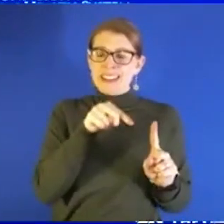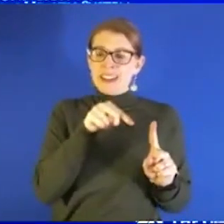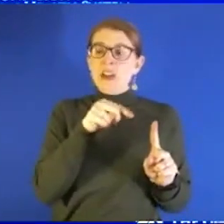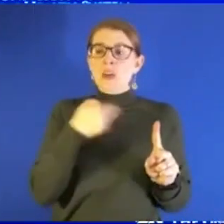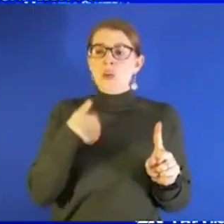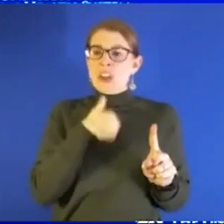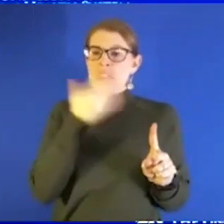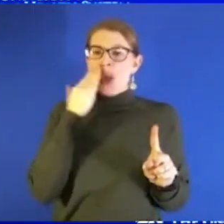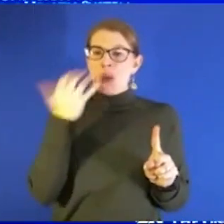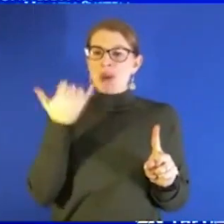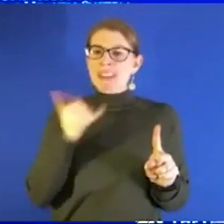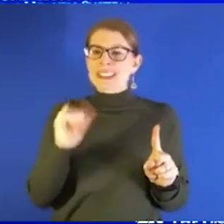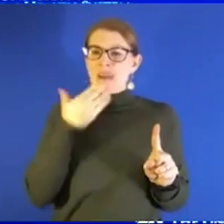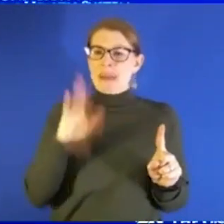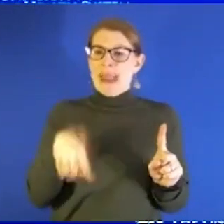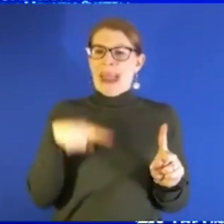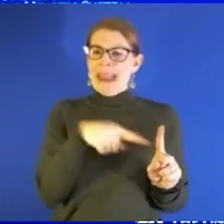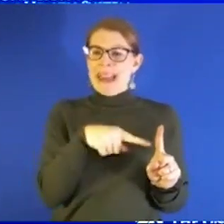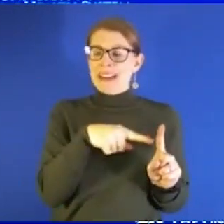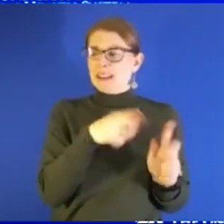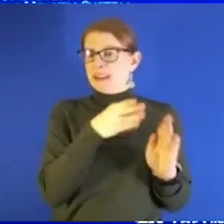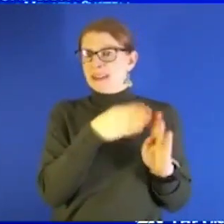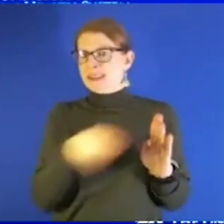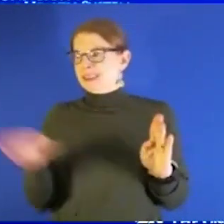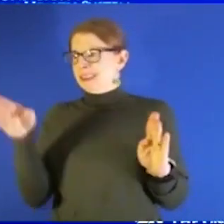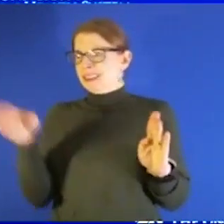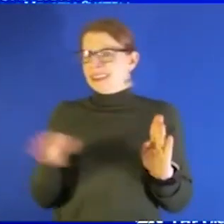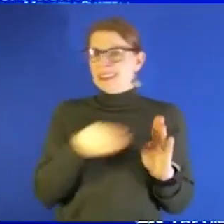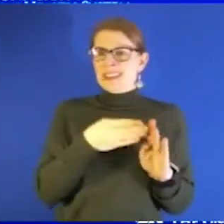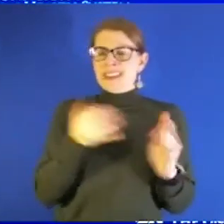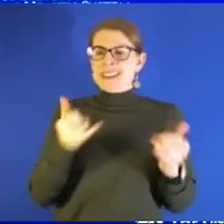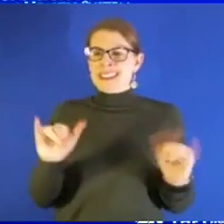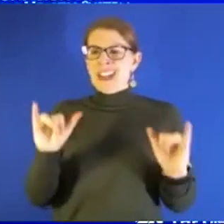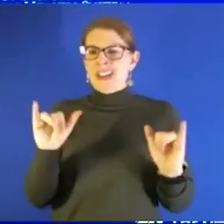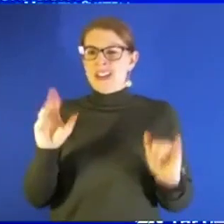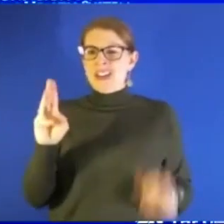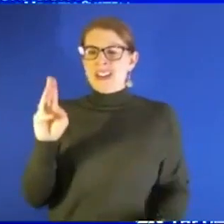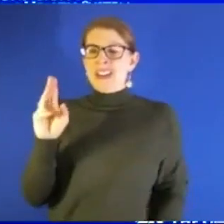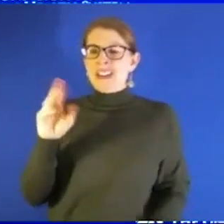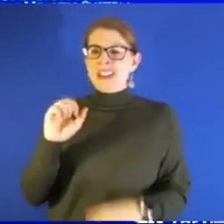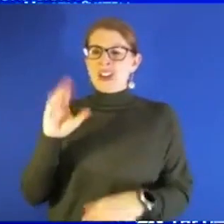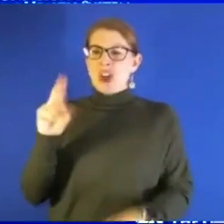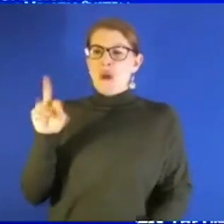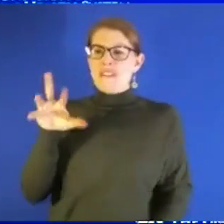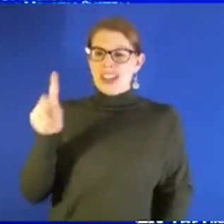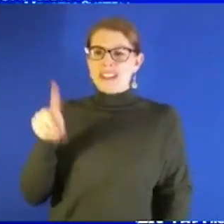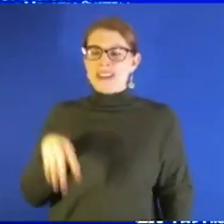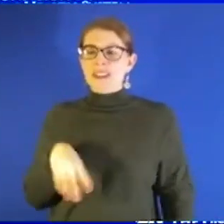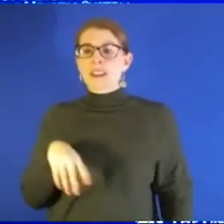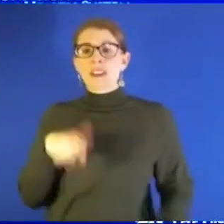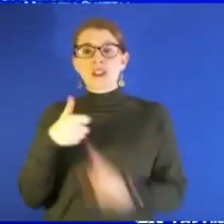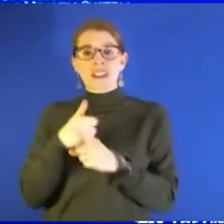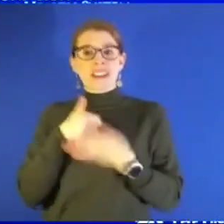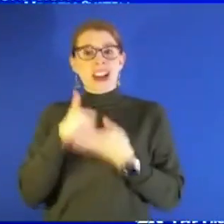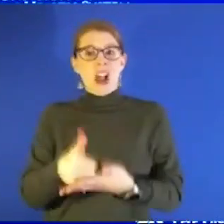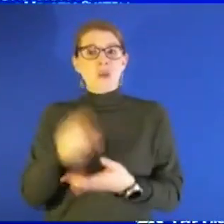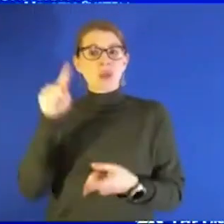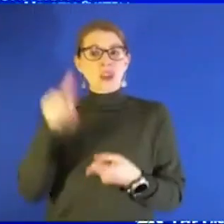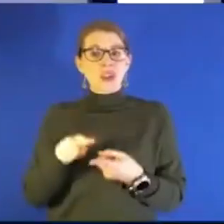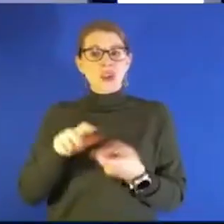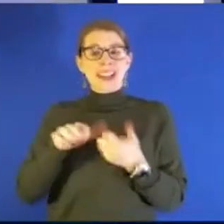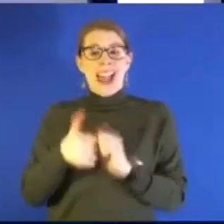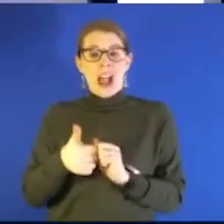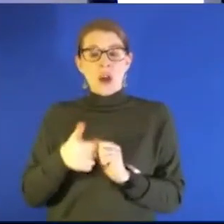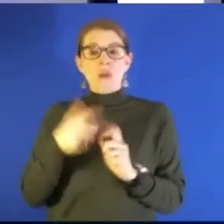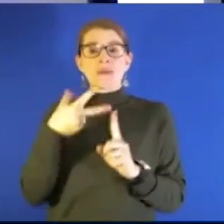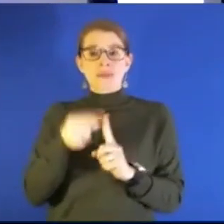pretty bad. But we can prevent this. Individually, you can help reduce and prevent this with vaccination. Yeah, don't